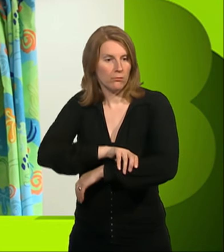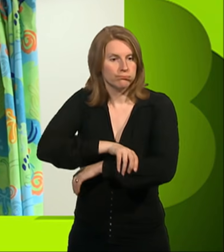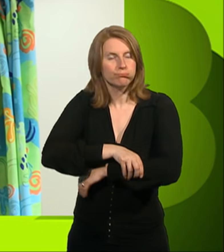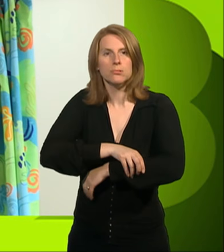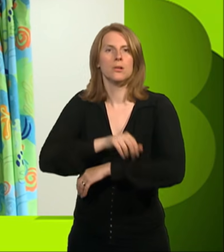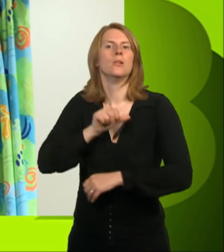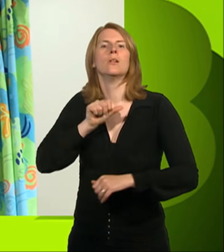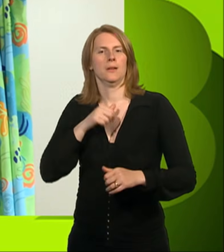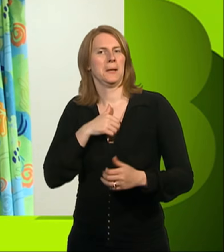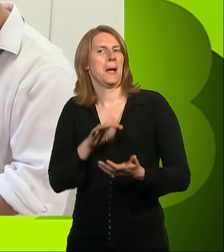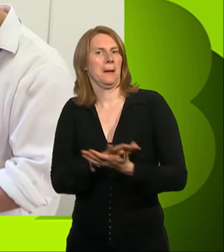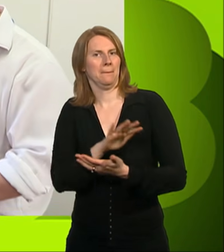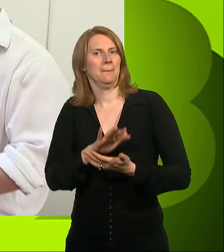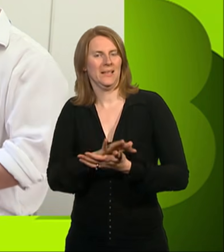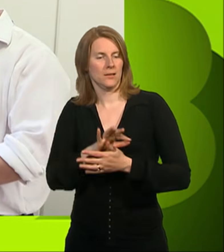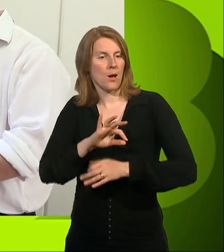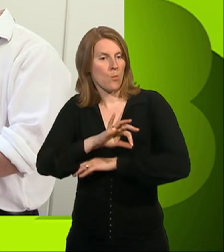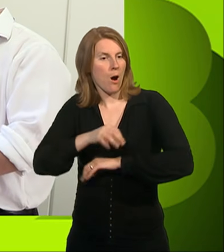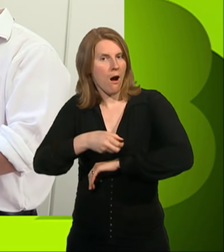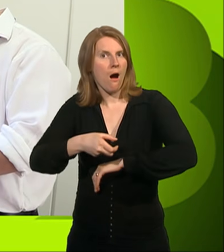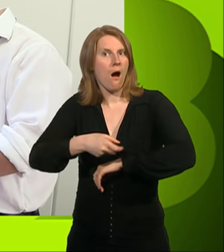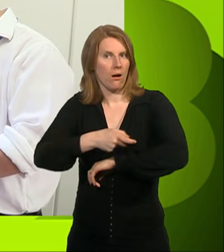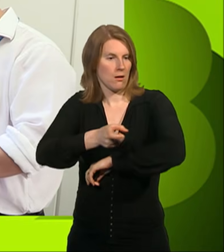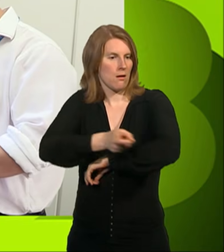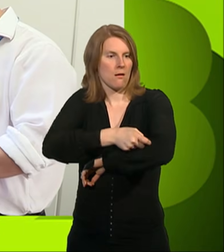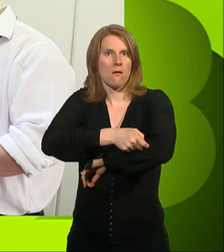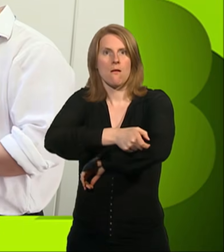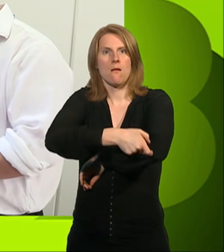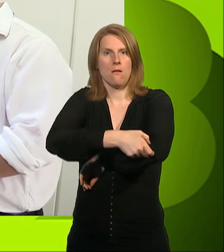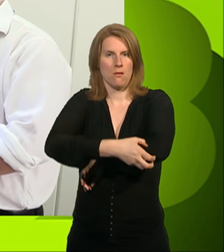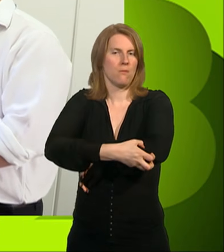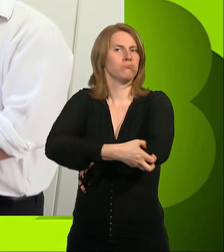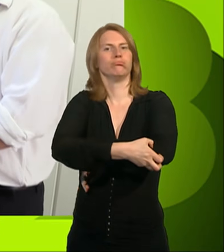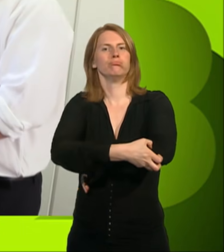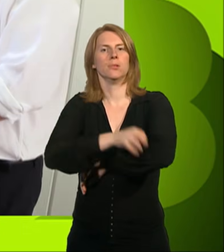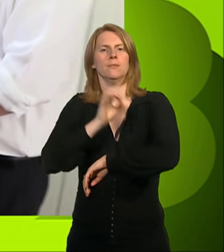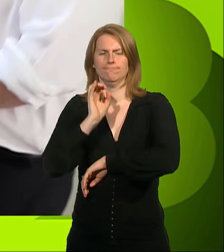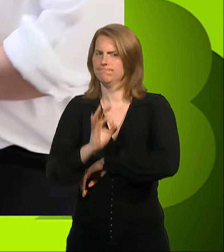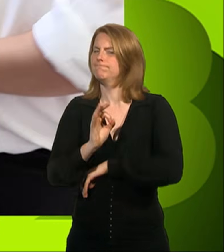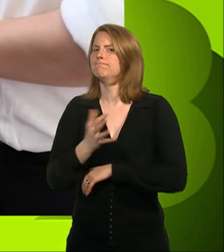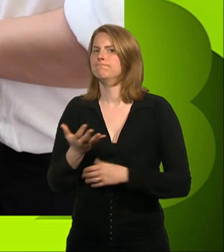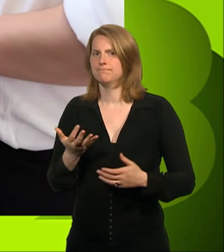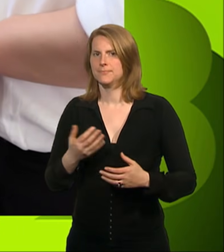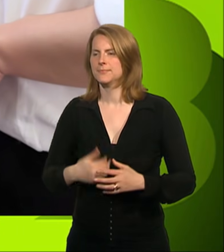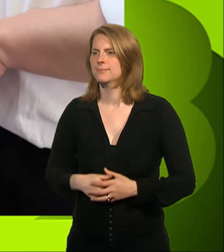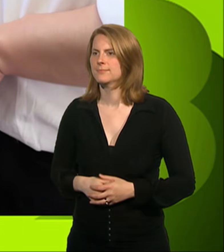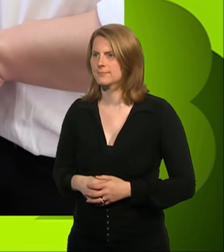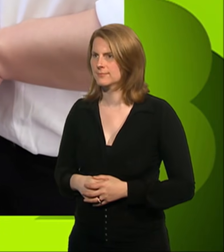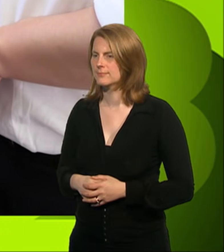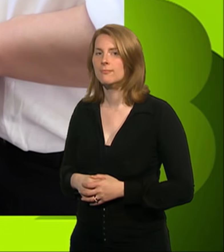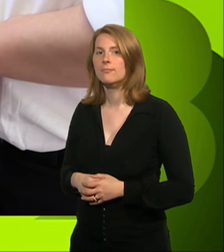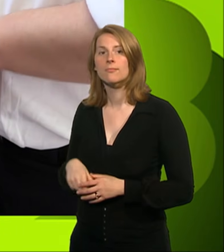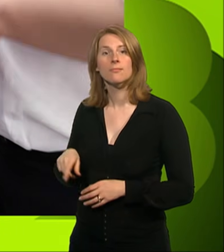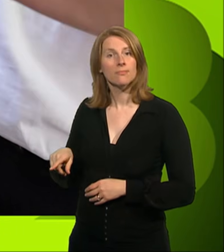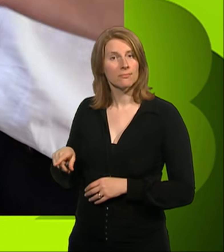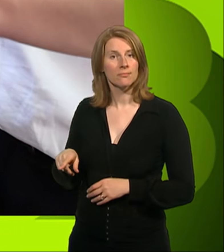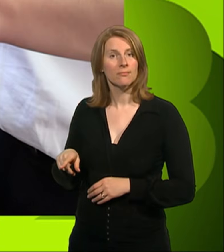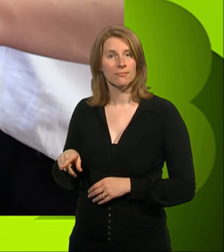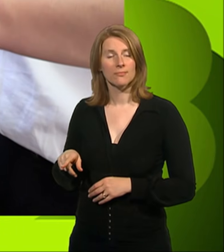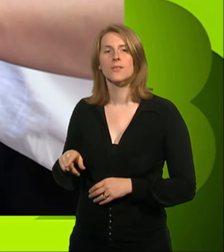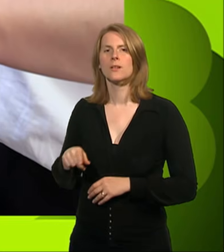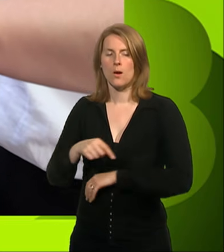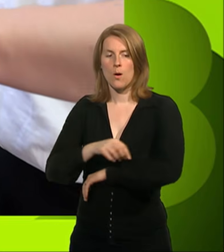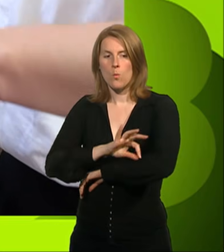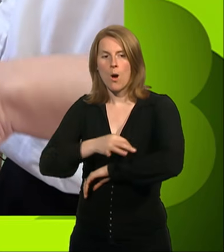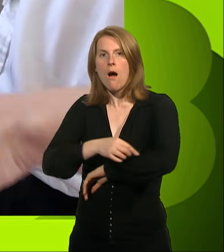The wires are doing their job and the fracture's in a good position at the moment. The wires will be taken out in a few weeks' time, but now Dr Xand gives Charlie